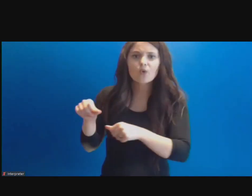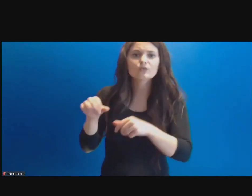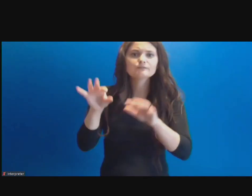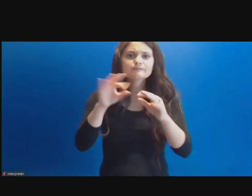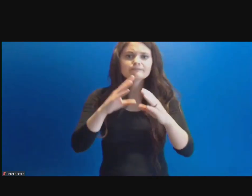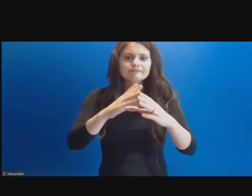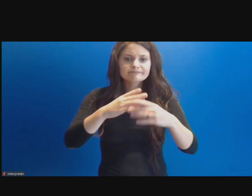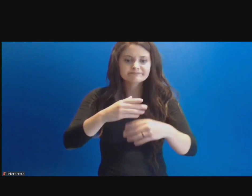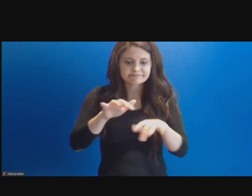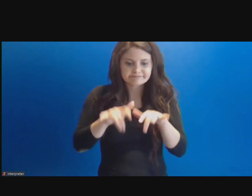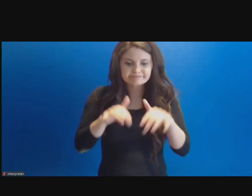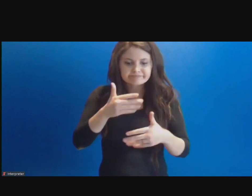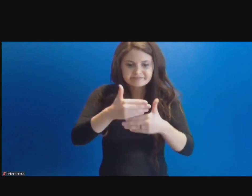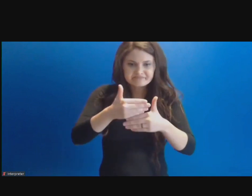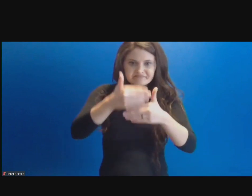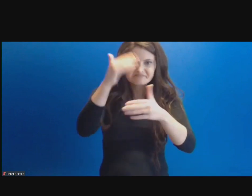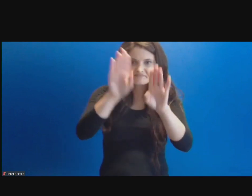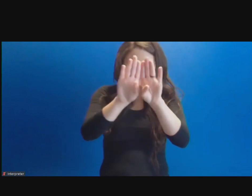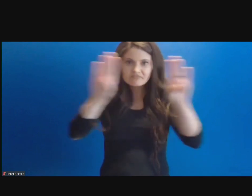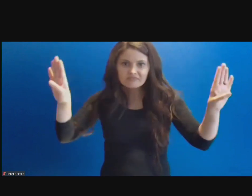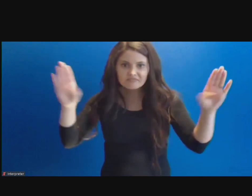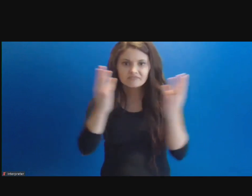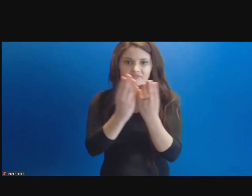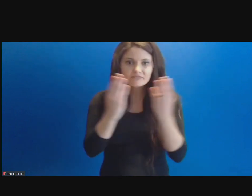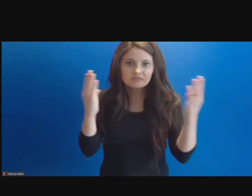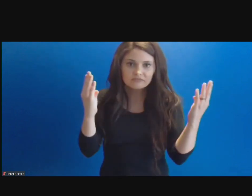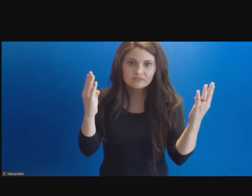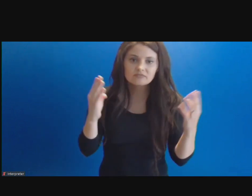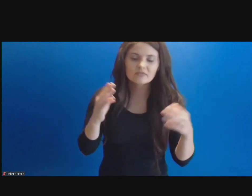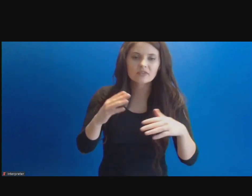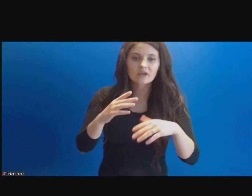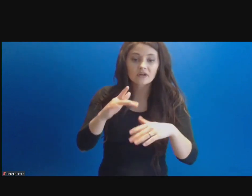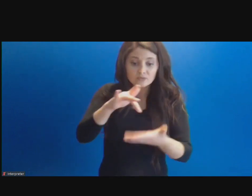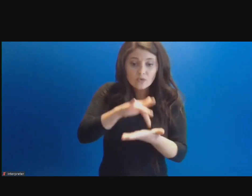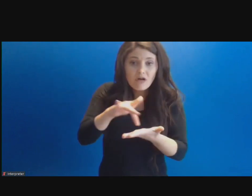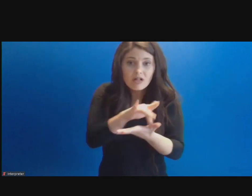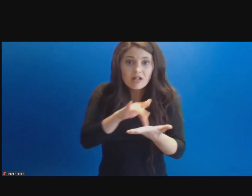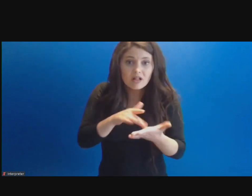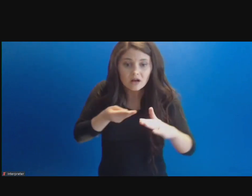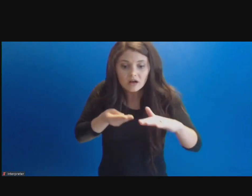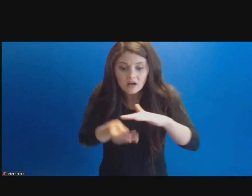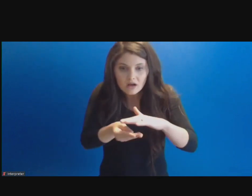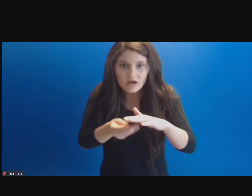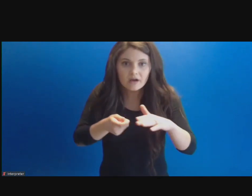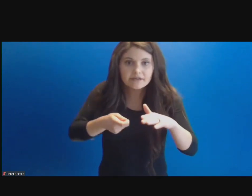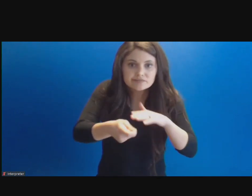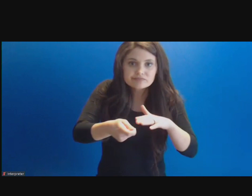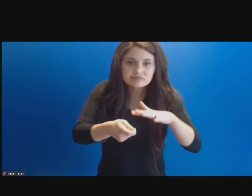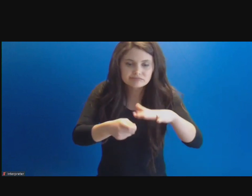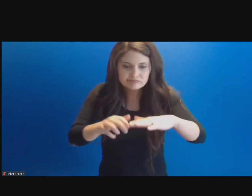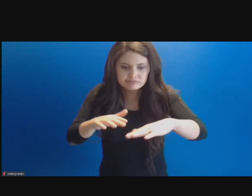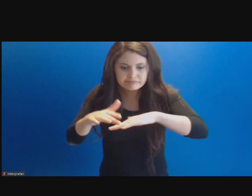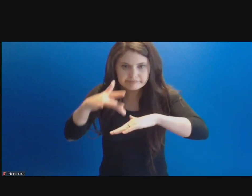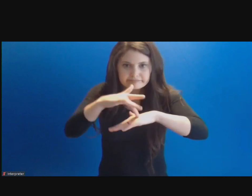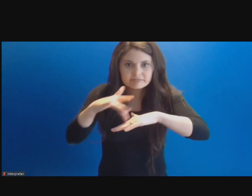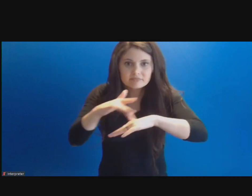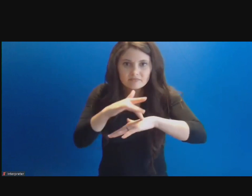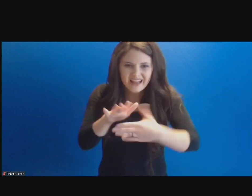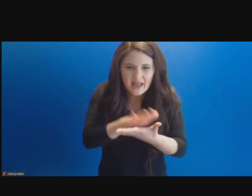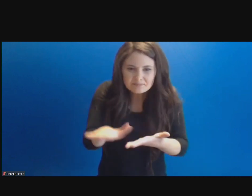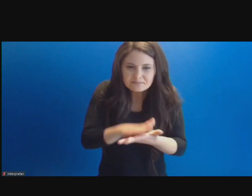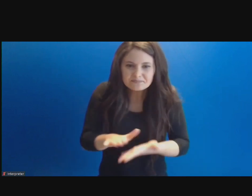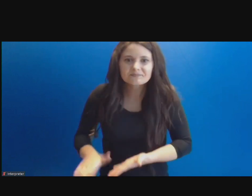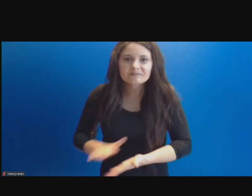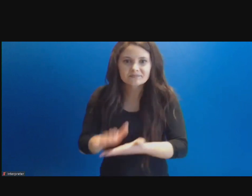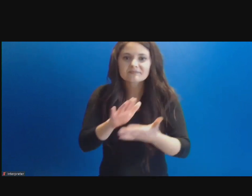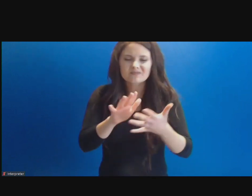spit guards. They've guarded the touch pads that we use. They're cleaning after every after every guest is